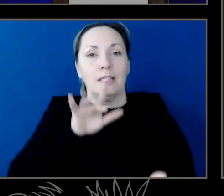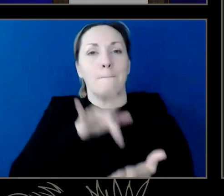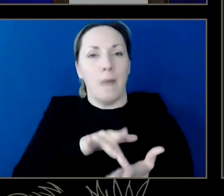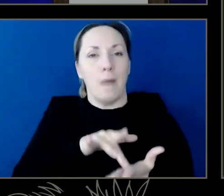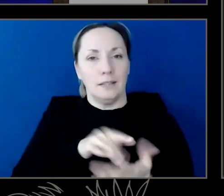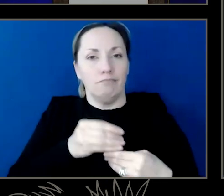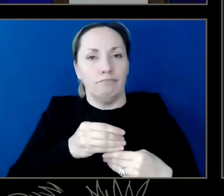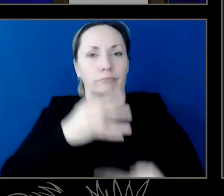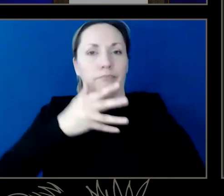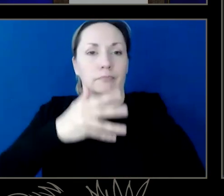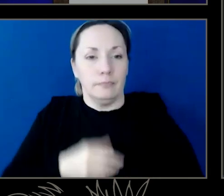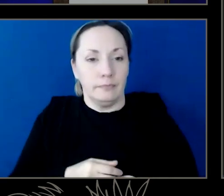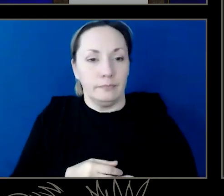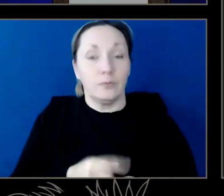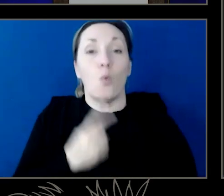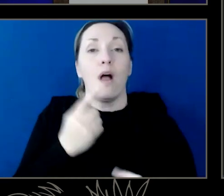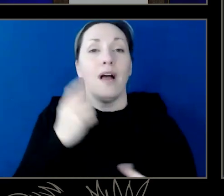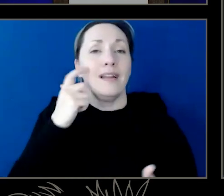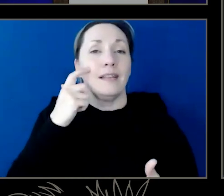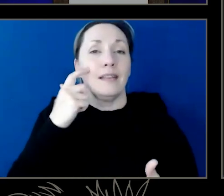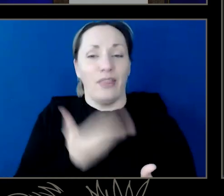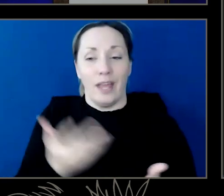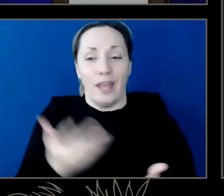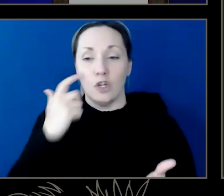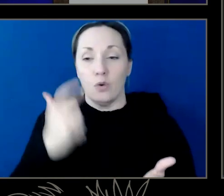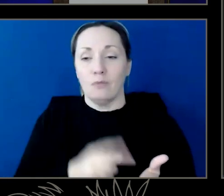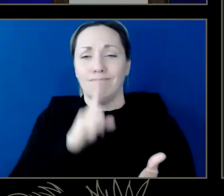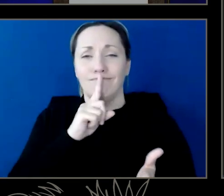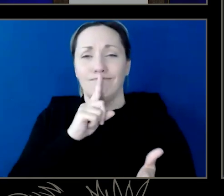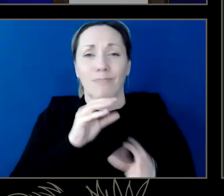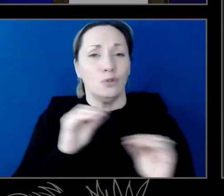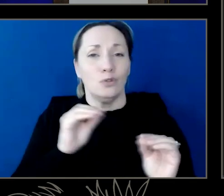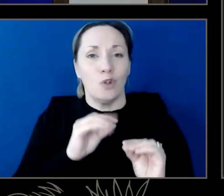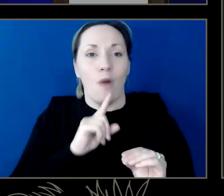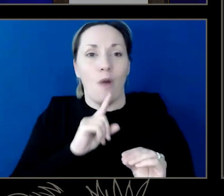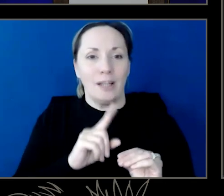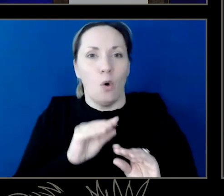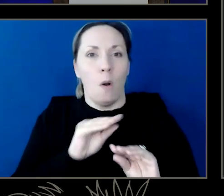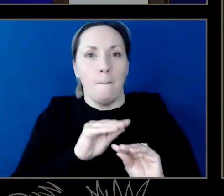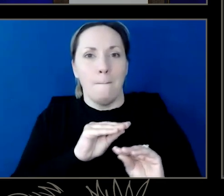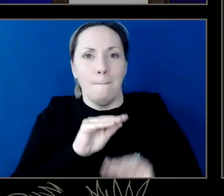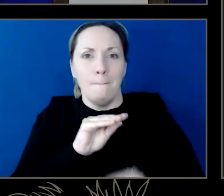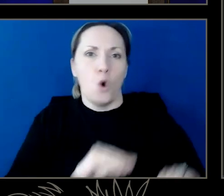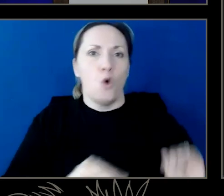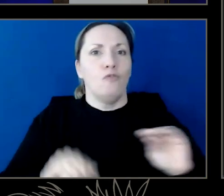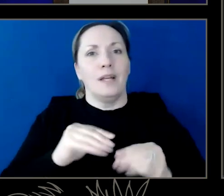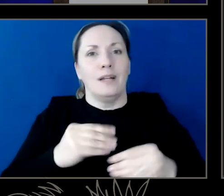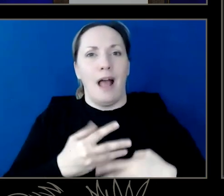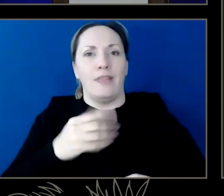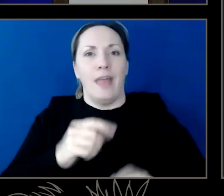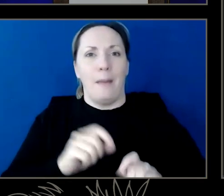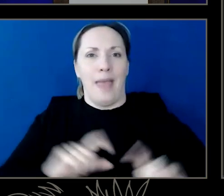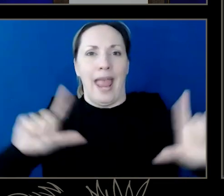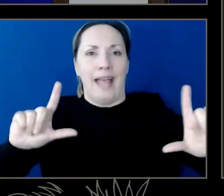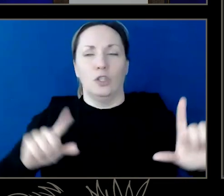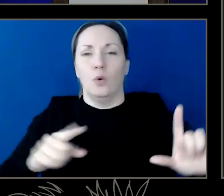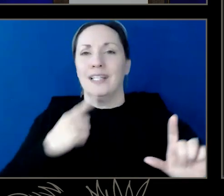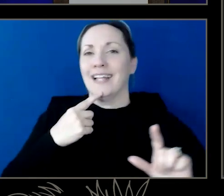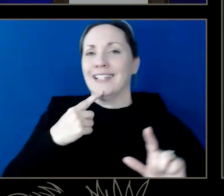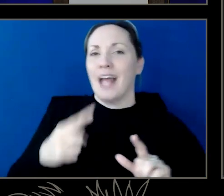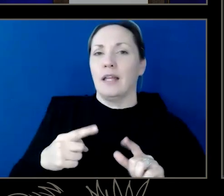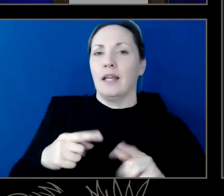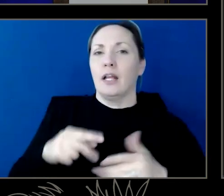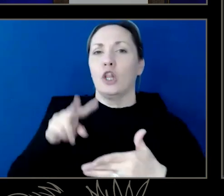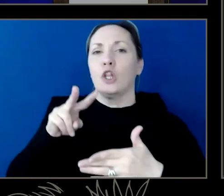click for it. But one thing you notice is that there's no actual movement on that page. So there's nothing telling the screen reader that, oh, this thing has